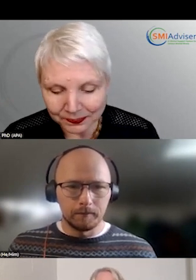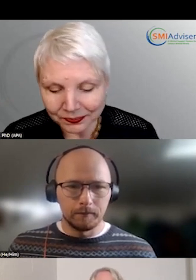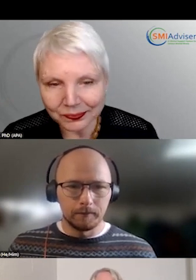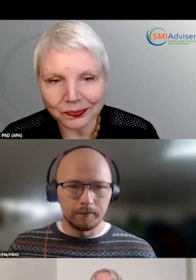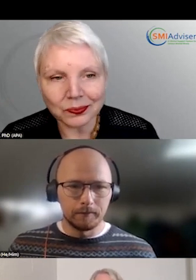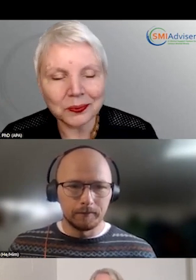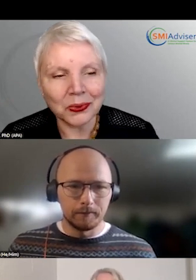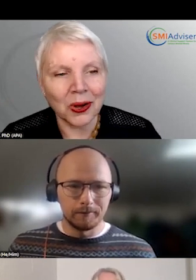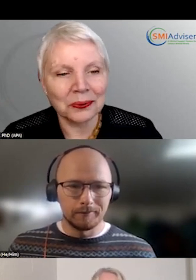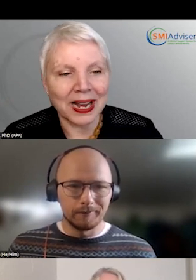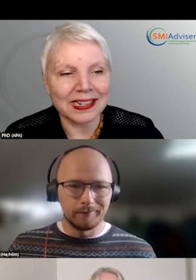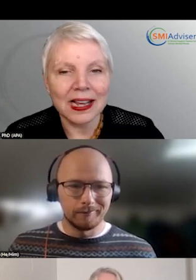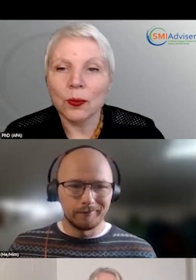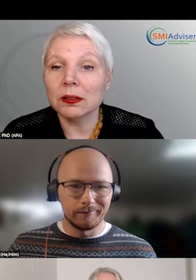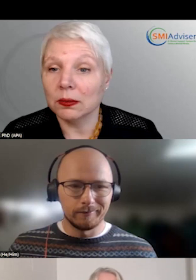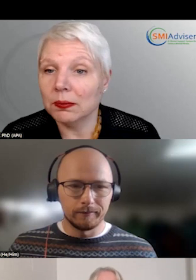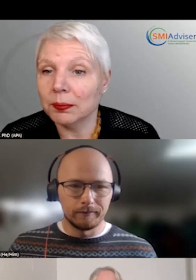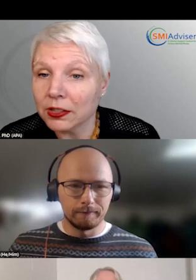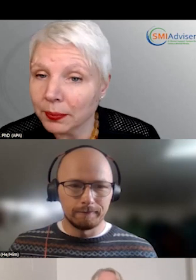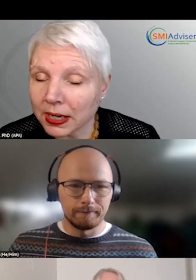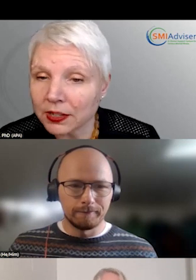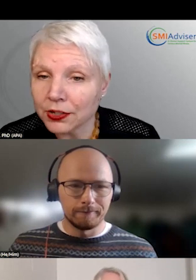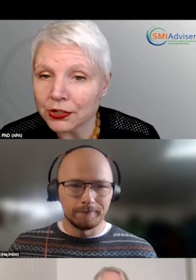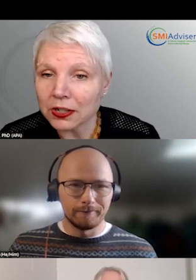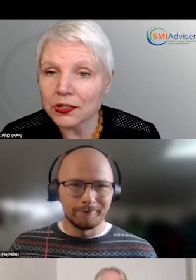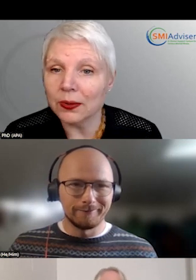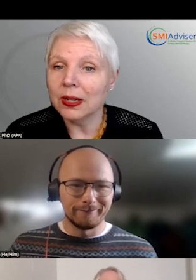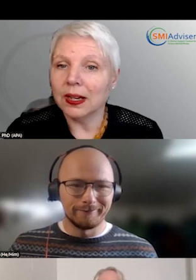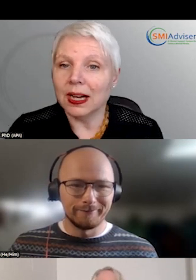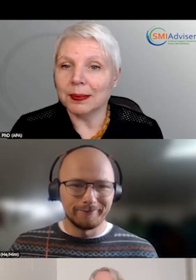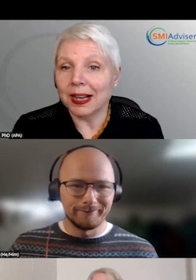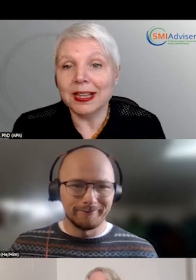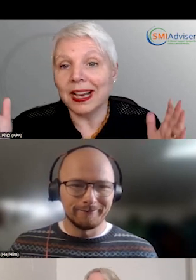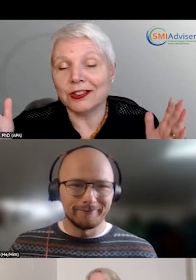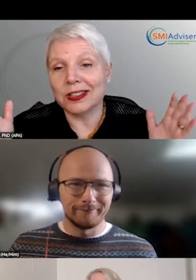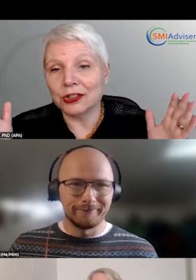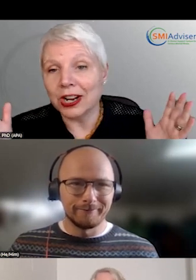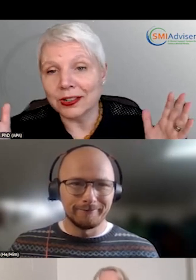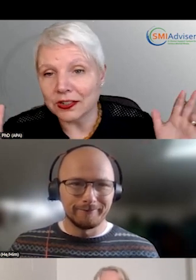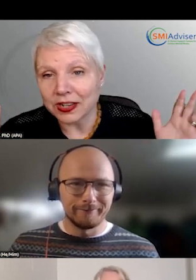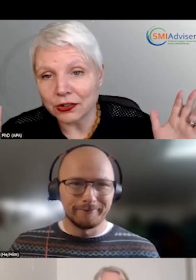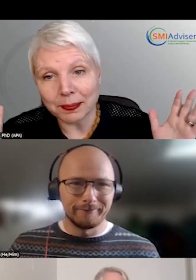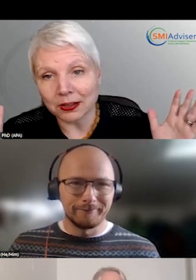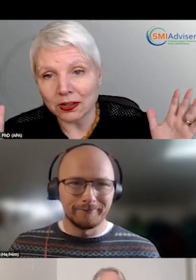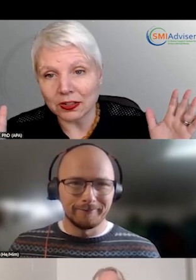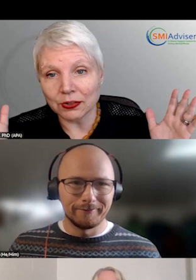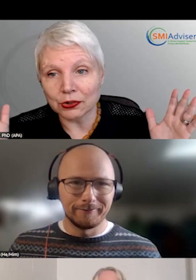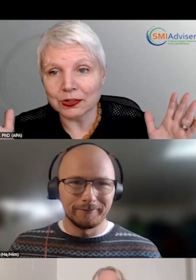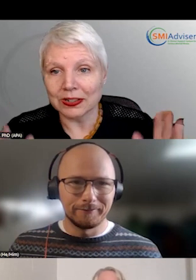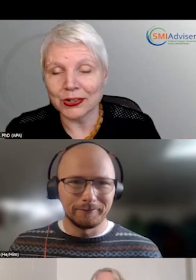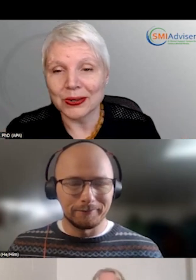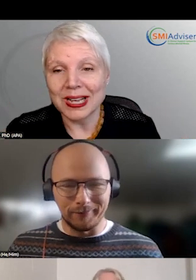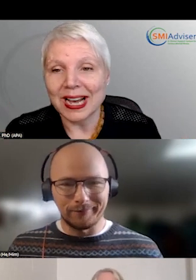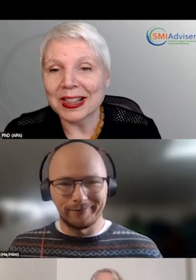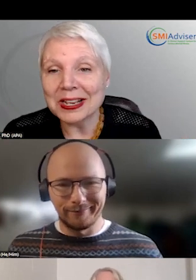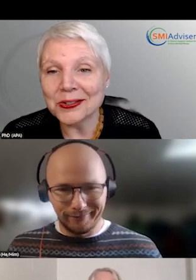crisis. All right, well, Brandon, you'll be getting your t-shirt. So, and I think actually they're generous these days. You can pick long sleeve or short